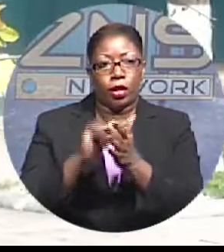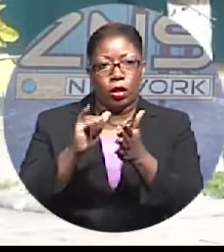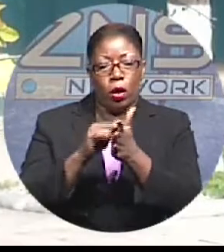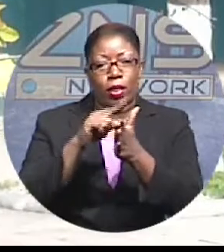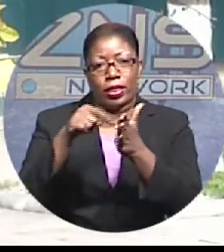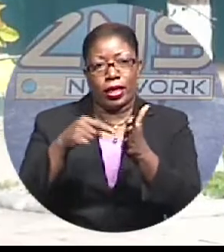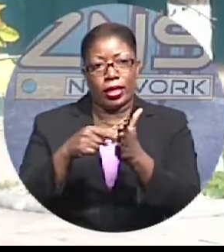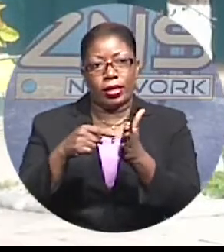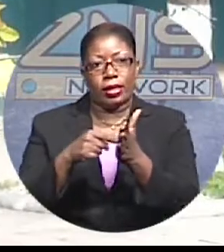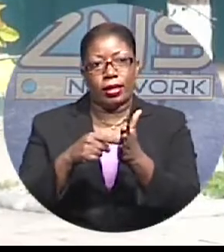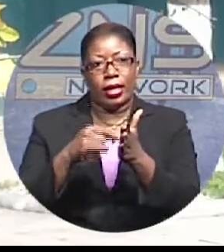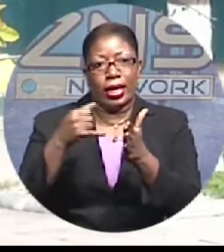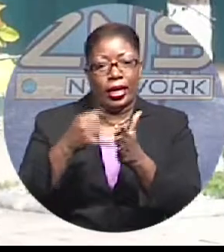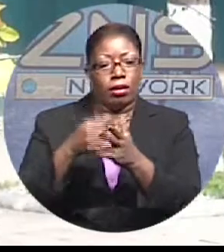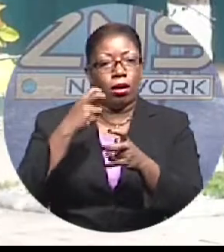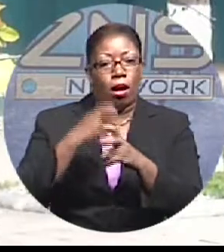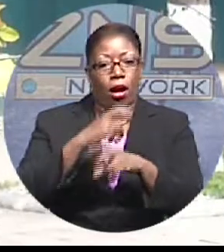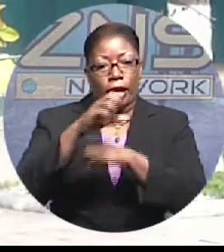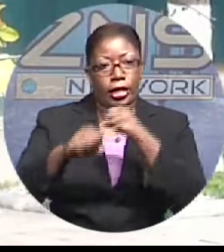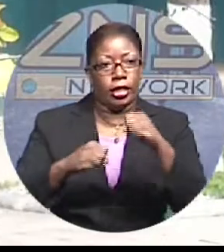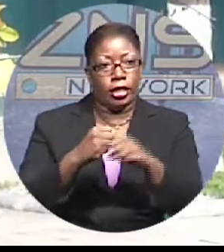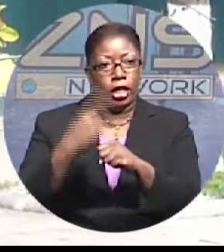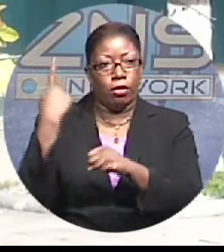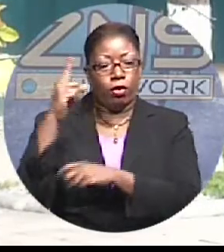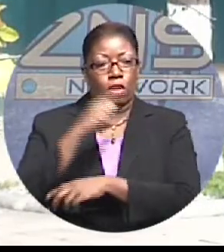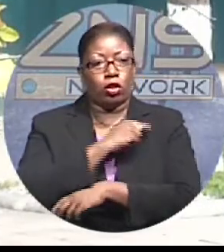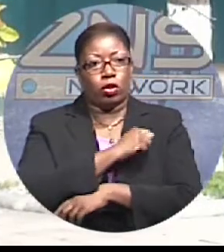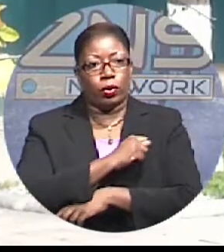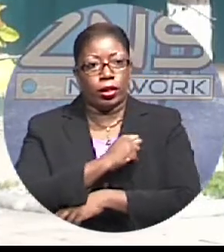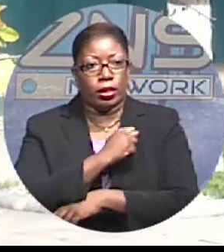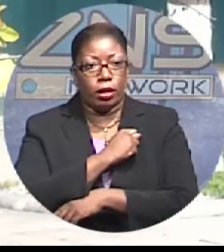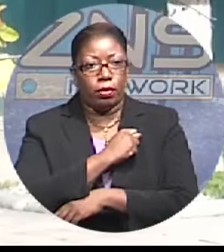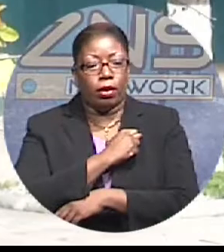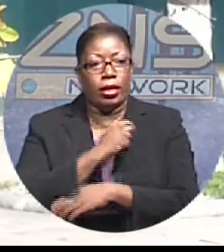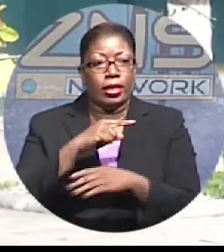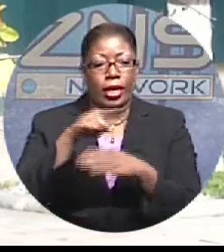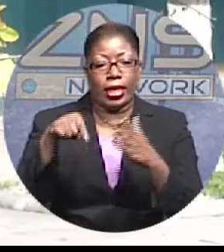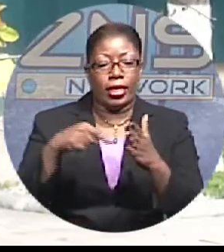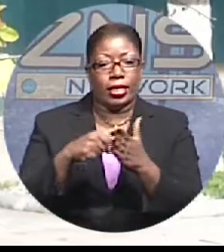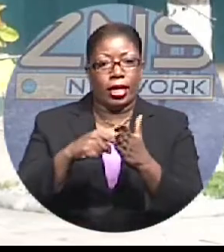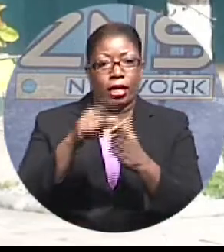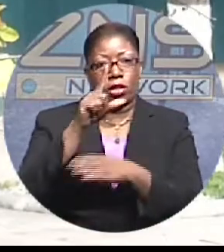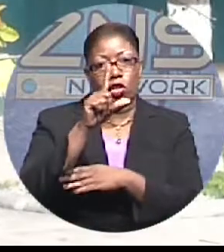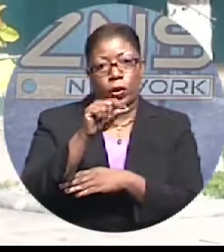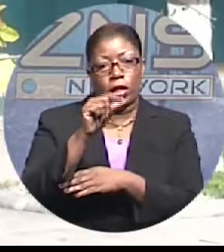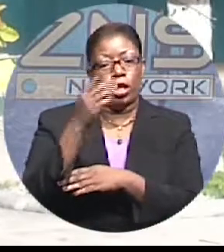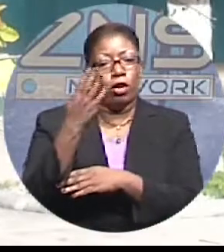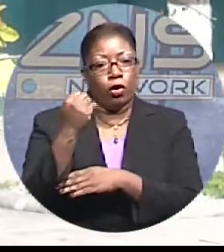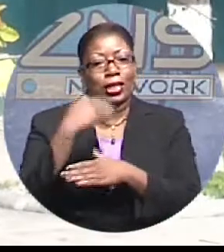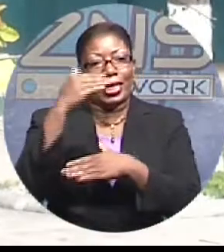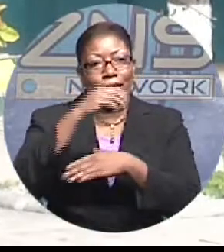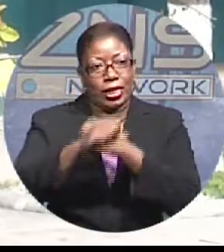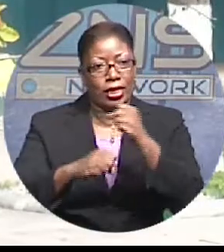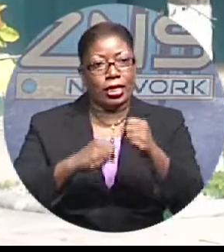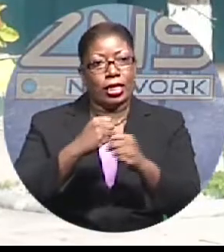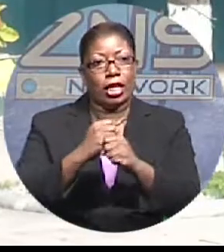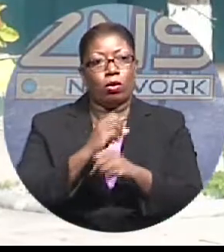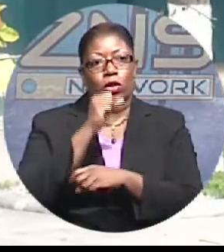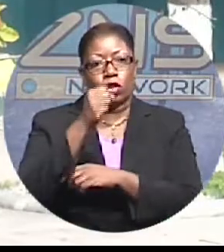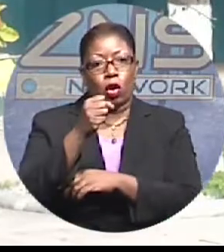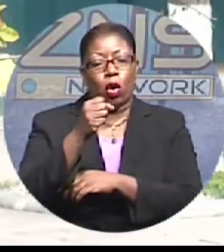may be a seemingly tough year for tourism, Wilchcombe says that the year 2014, next year, will